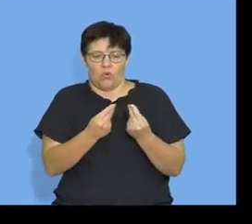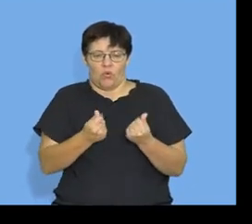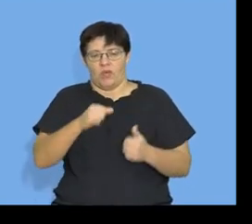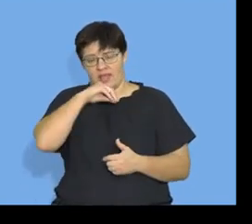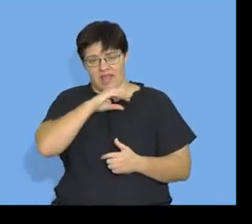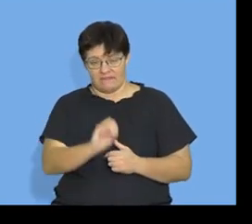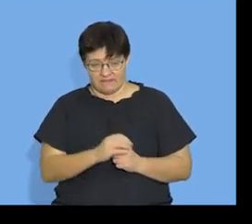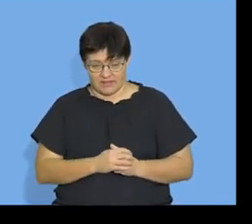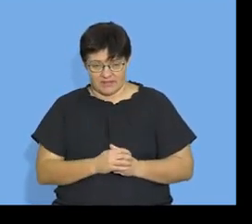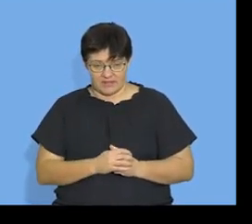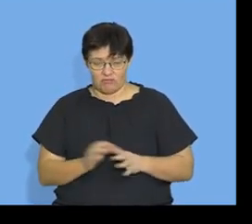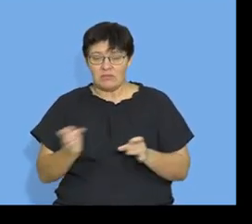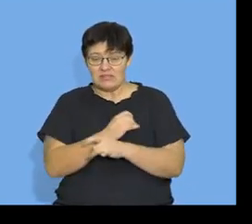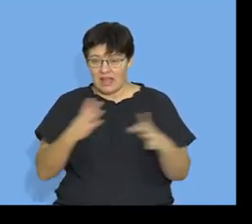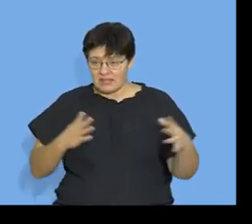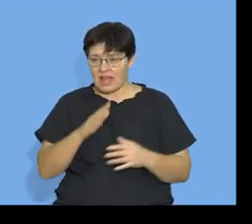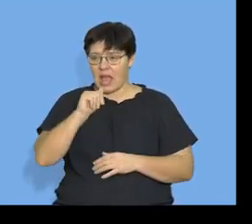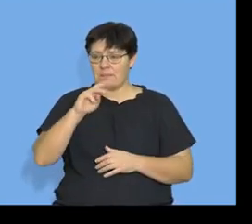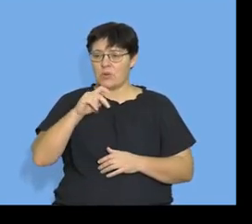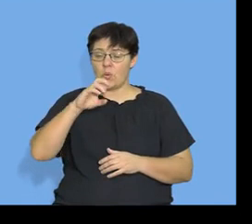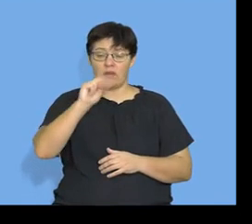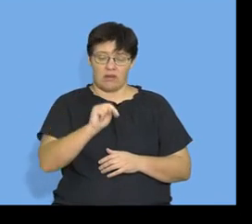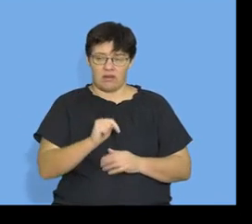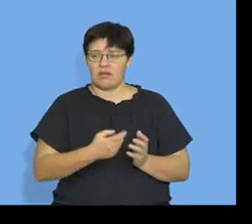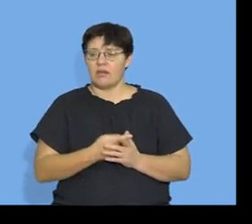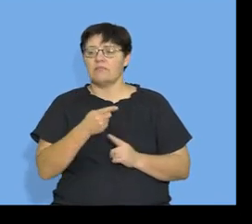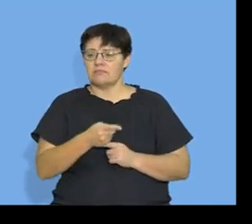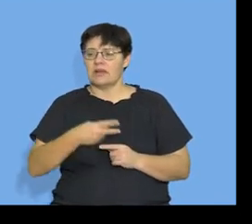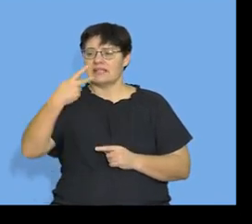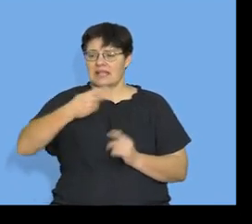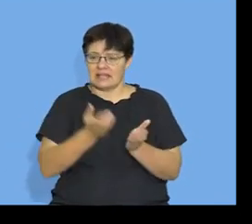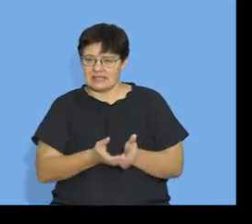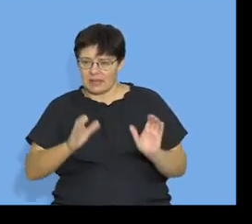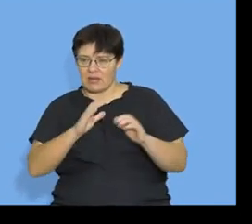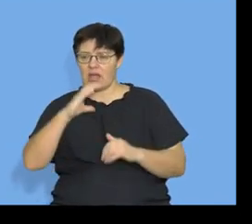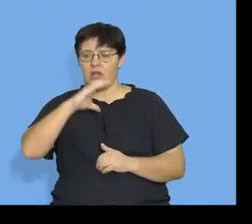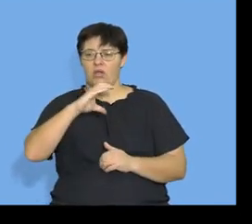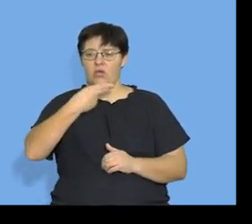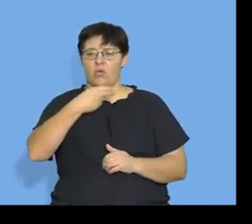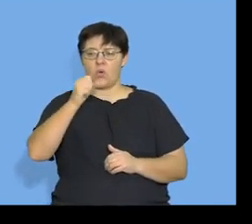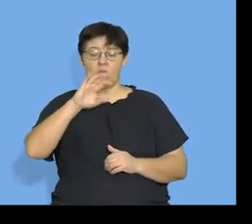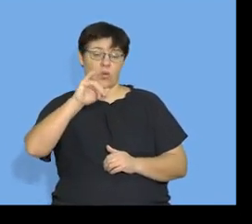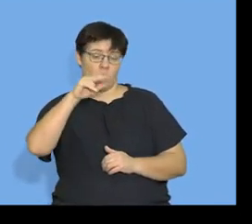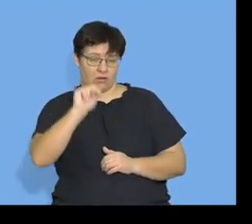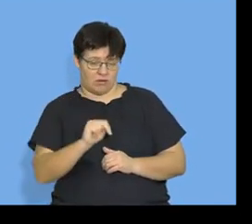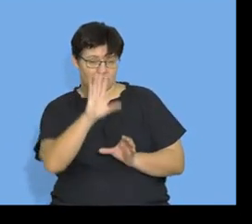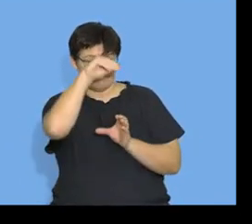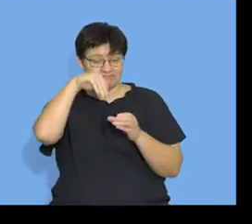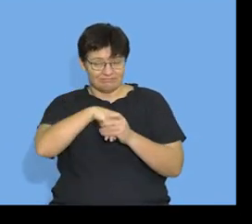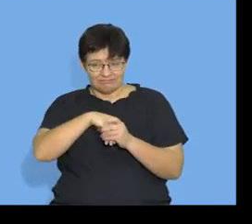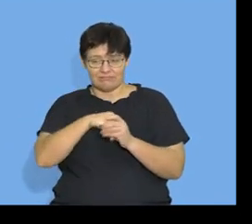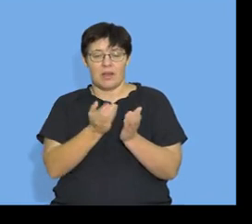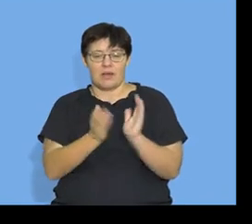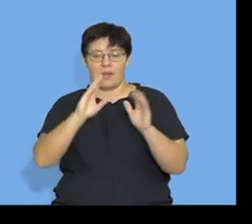From the outside, the amnion is a second sac called the chorion, which is also forms part of